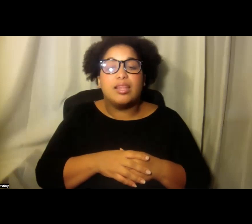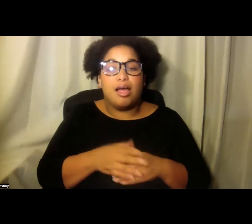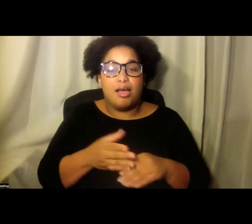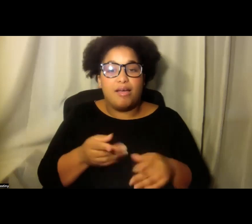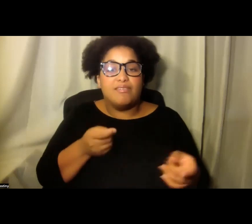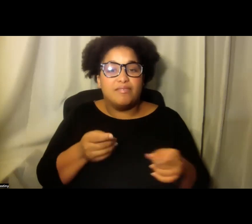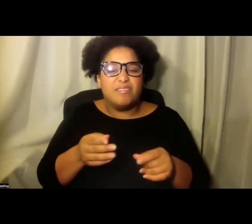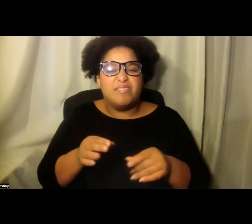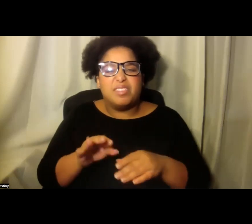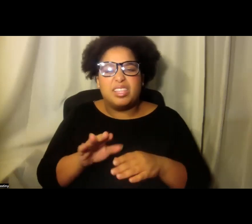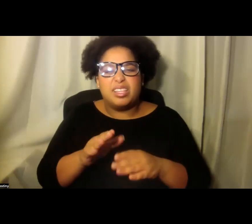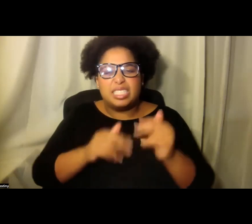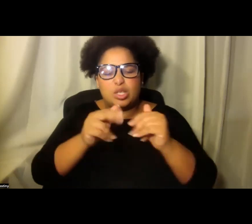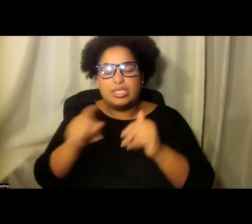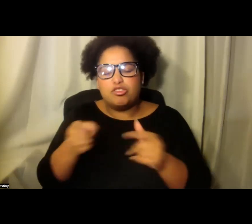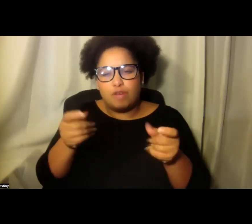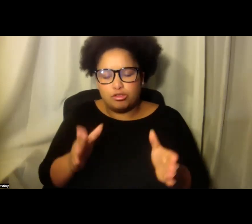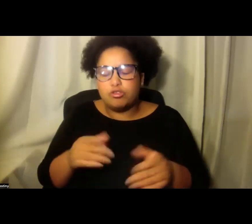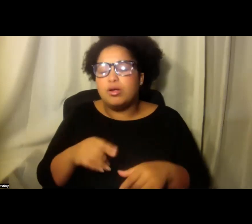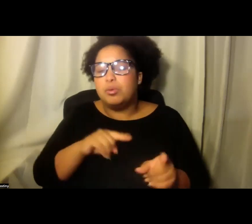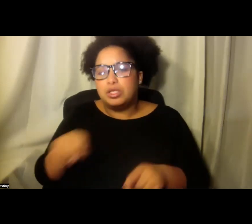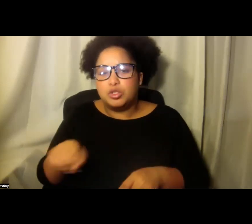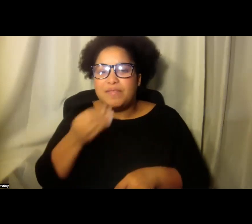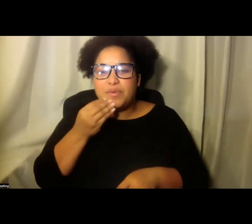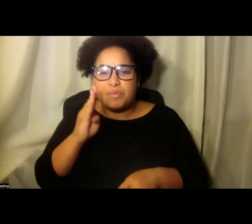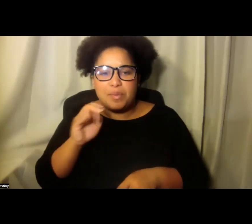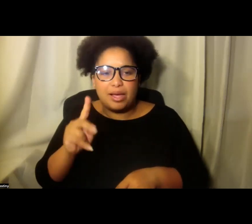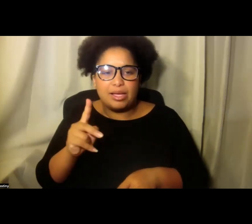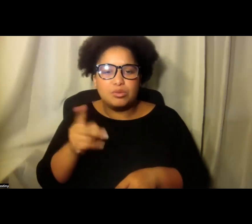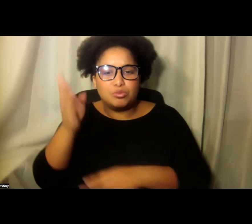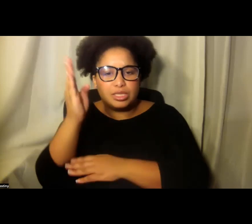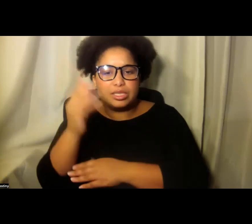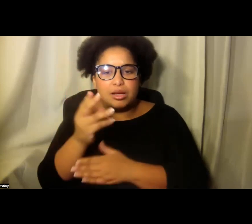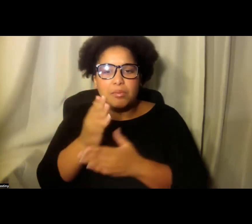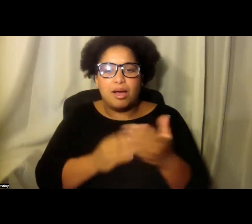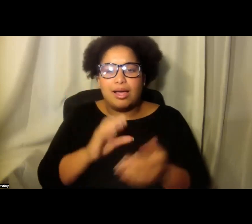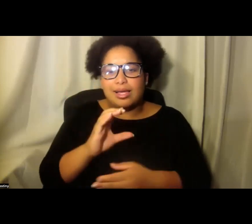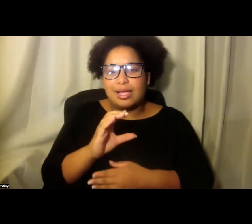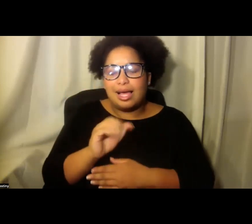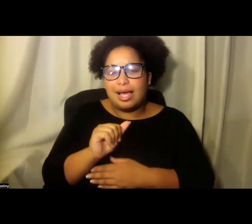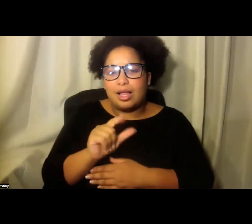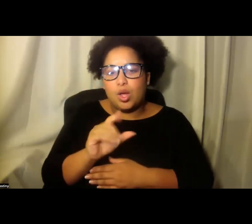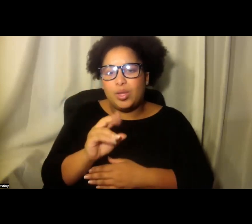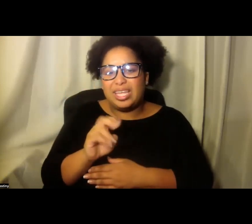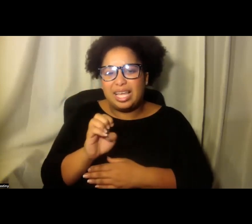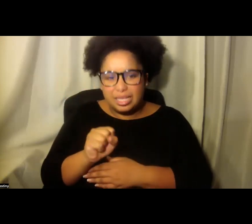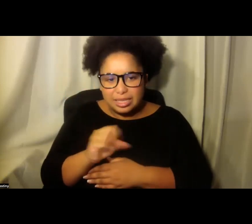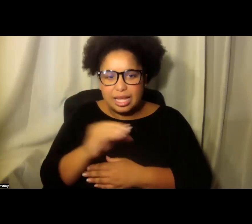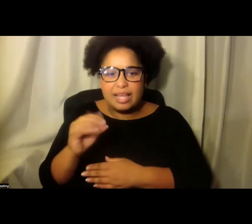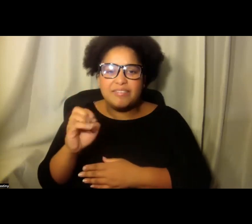bank to an orientation that was given part by Cal OES and part by FEMA. There were about 200 people in the